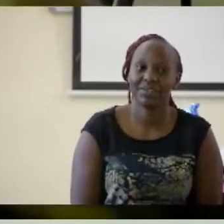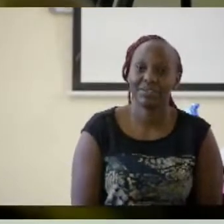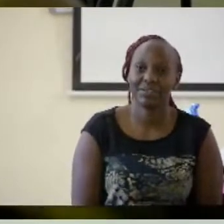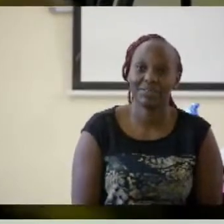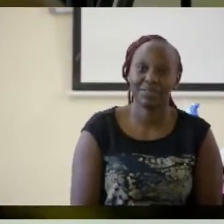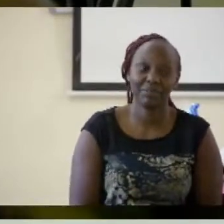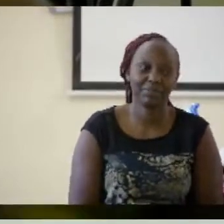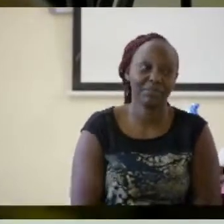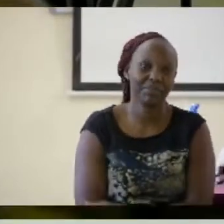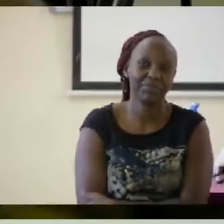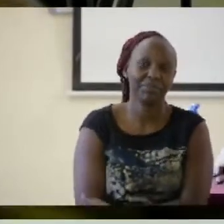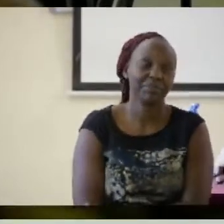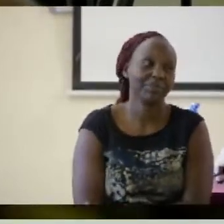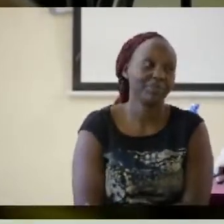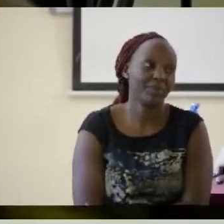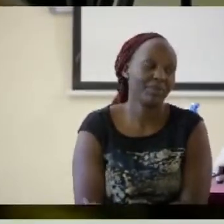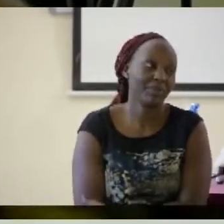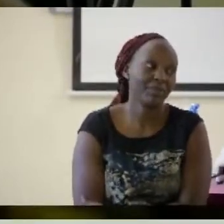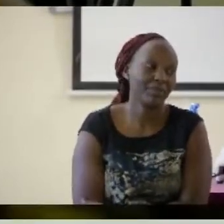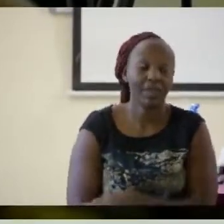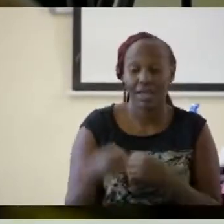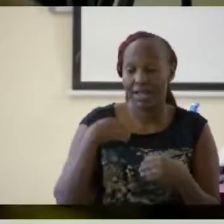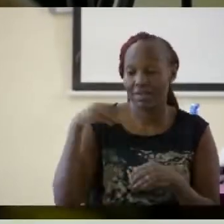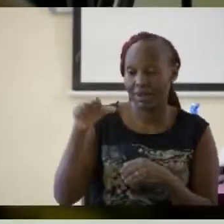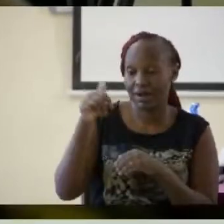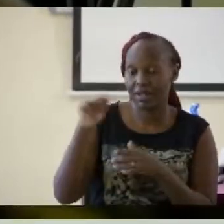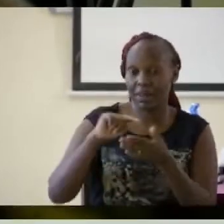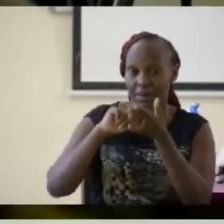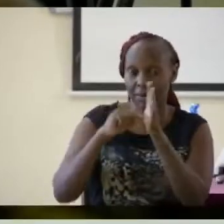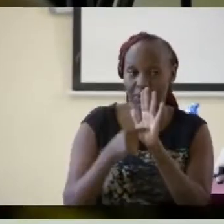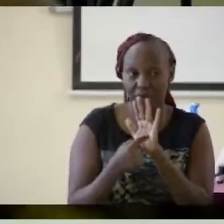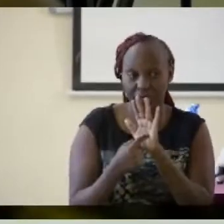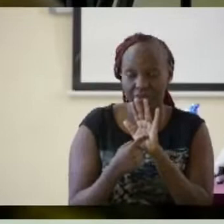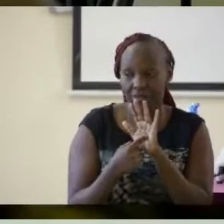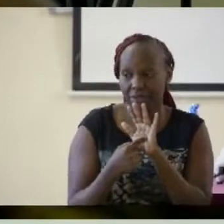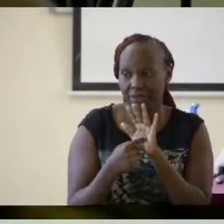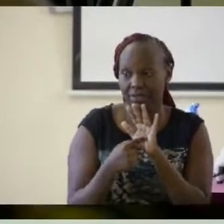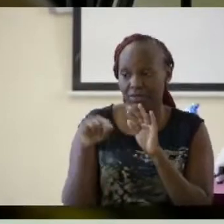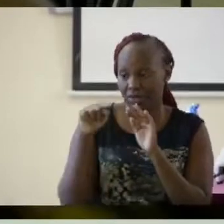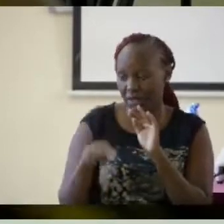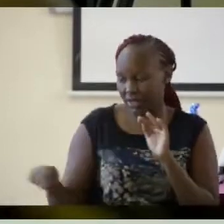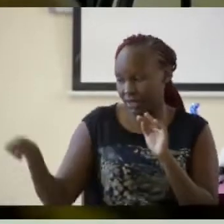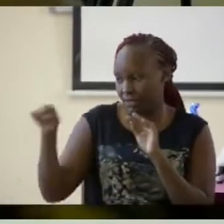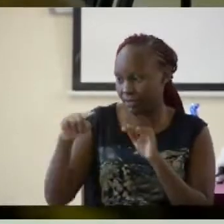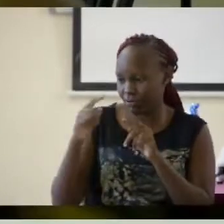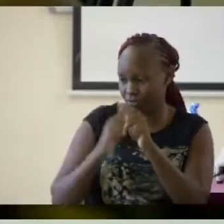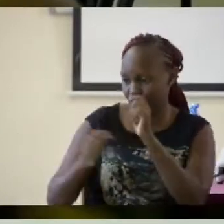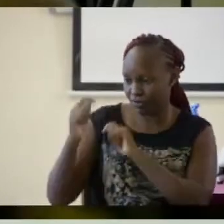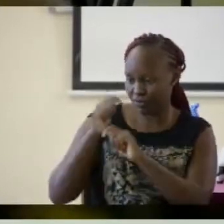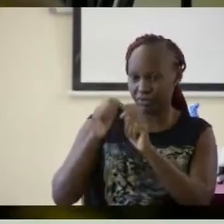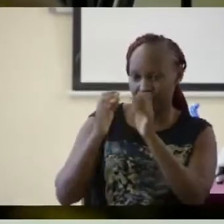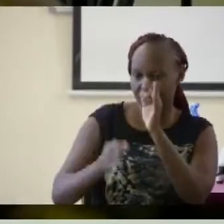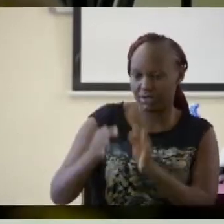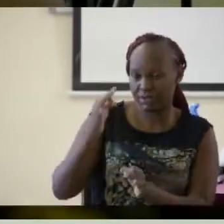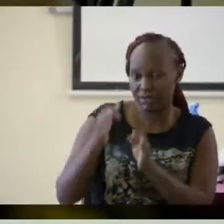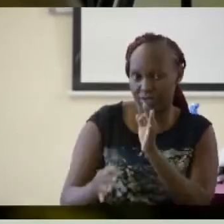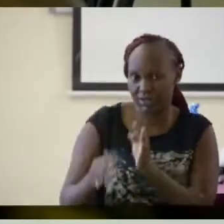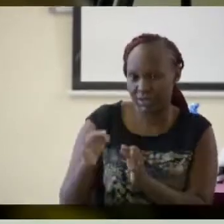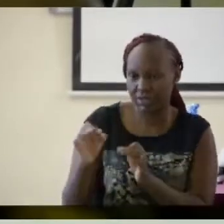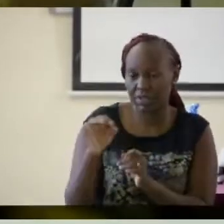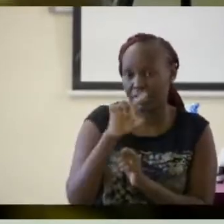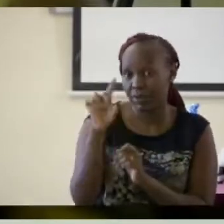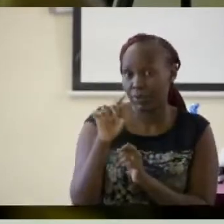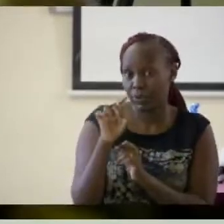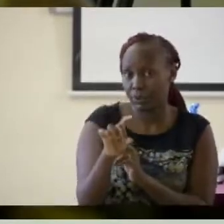talked to. But I think there is another point that comes up from this traditional justice, the whole